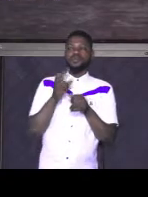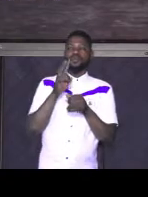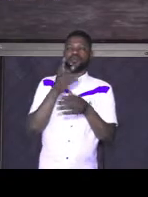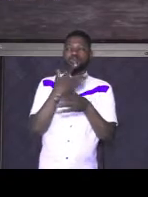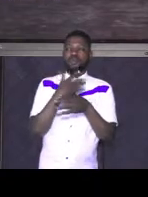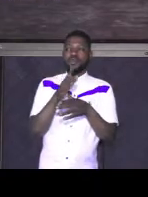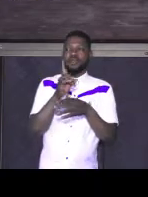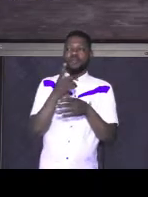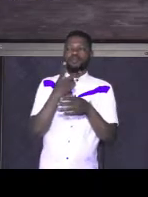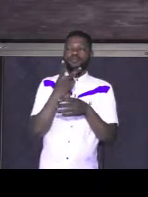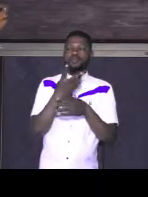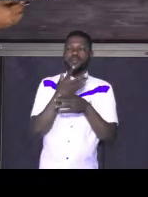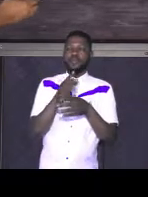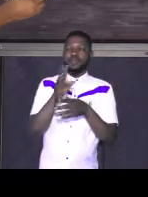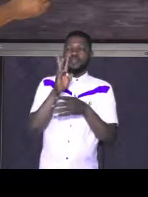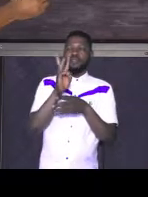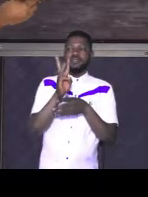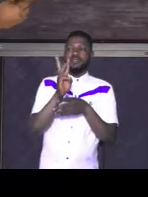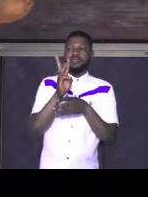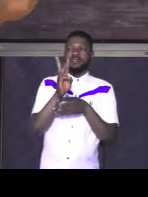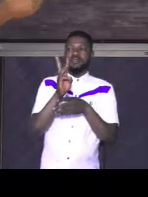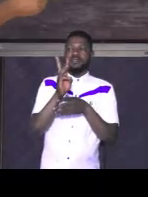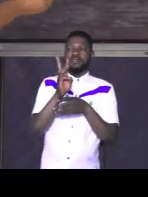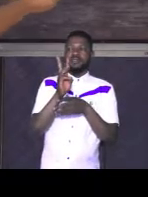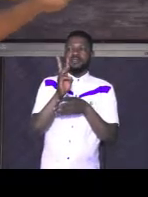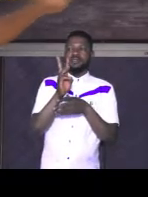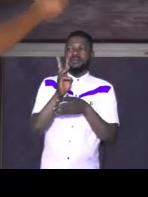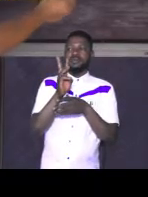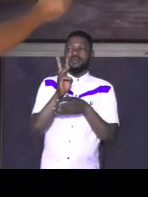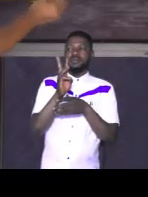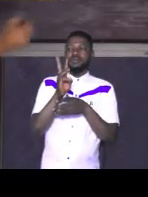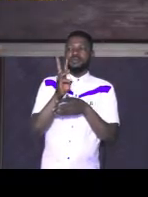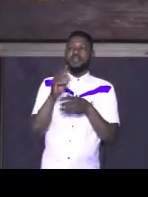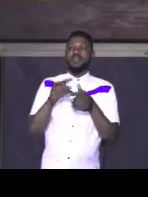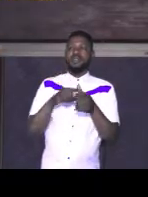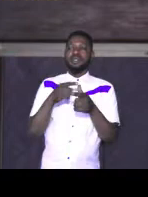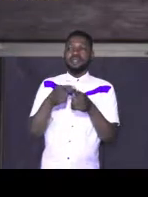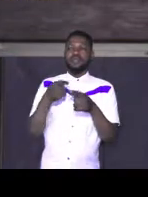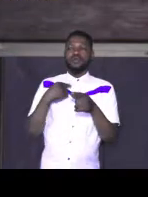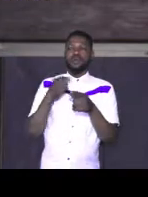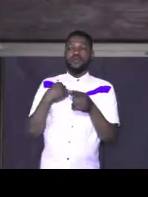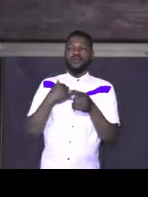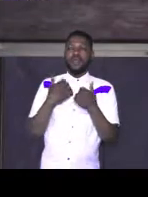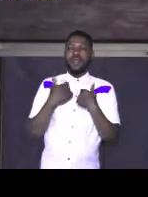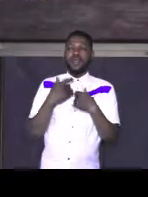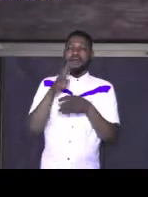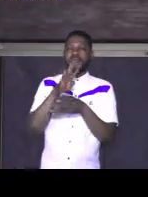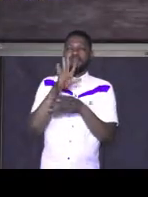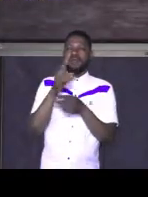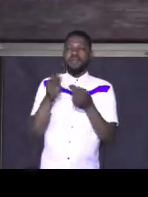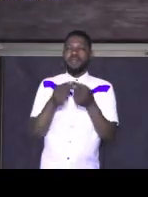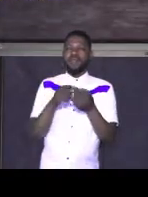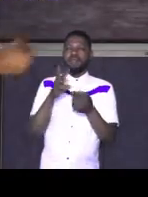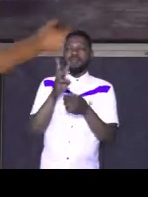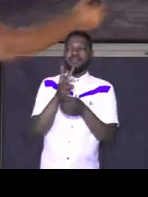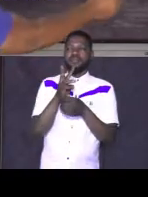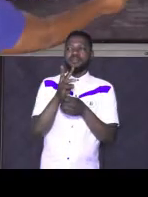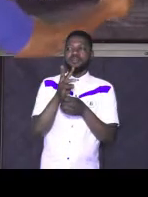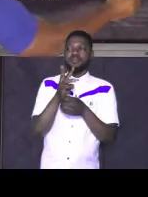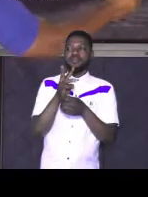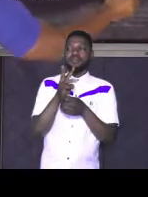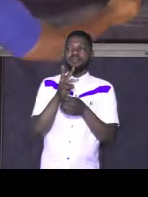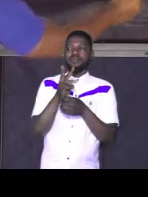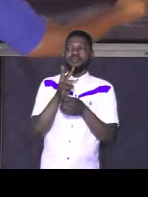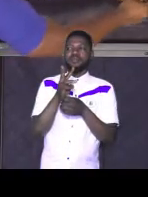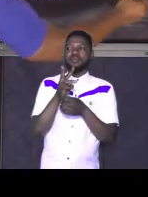eliminate. 2 goes here 1, 2 goes here 6. And then we will have 45 times 6. So